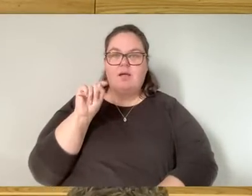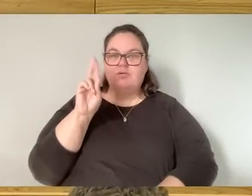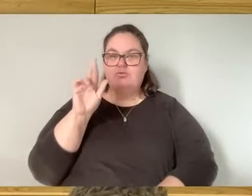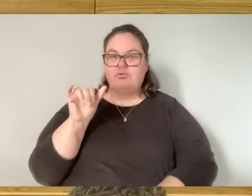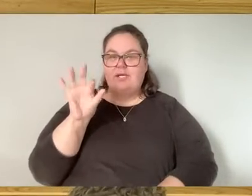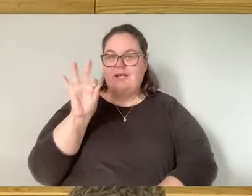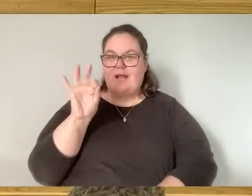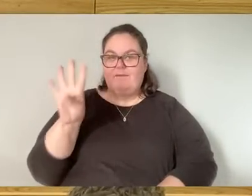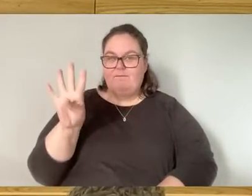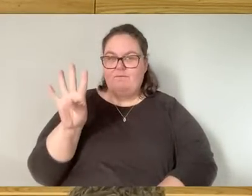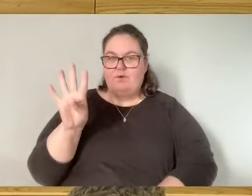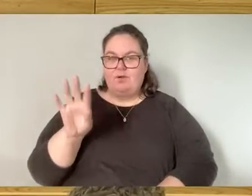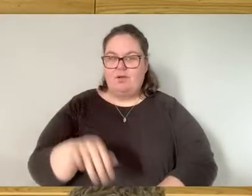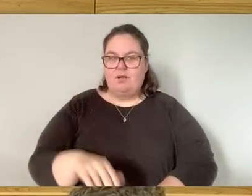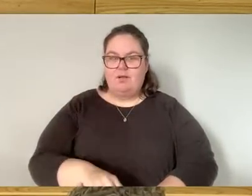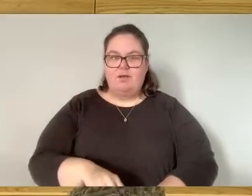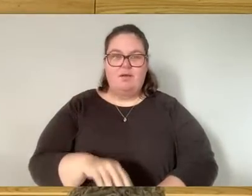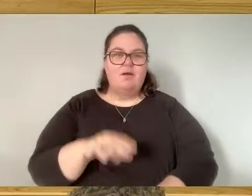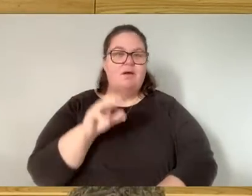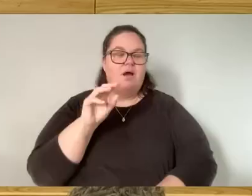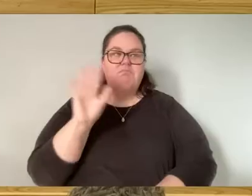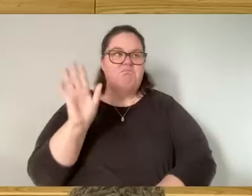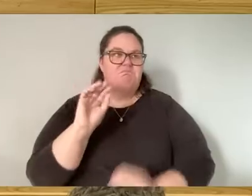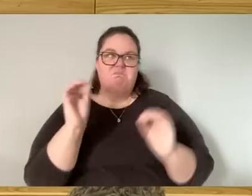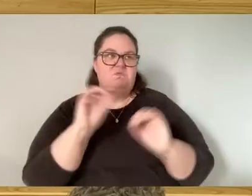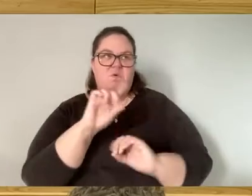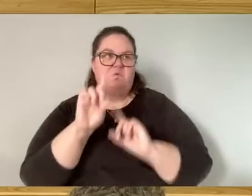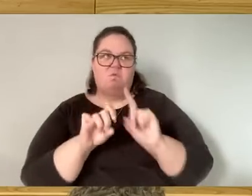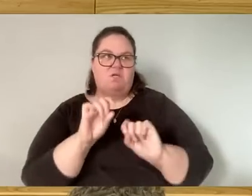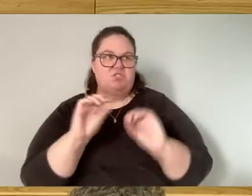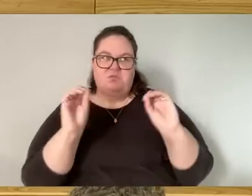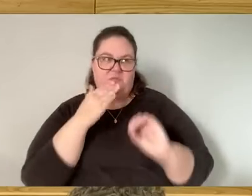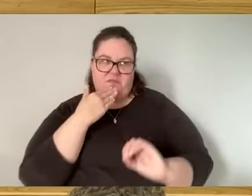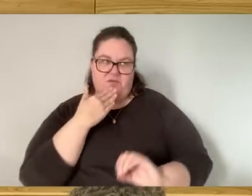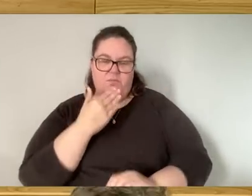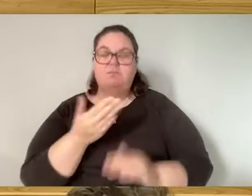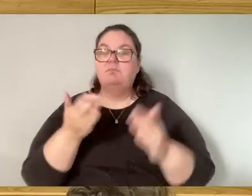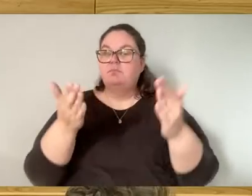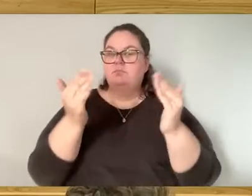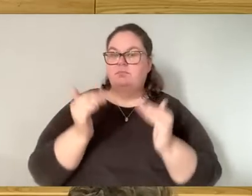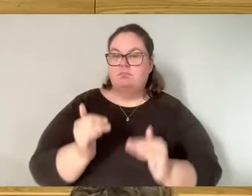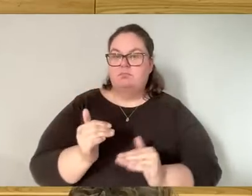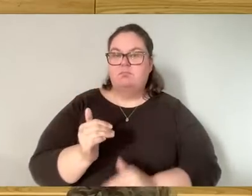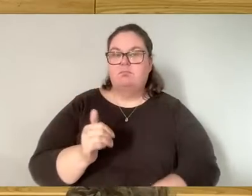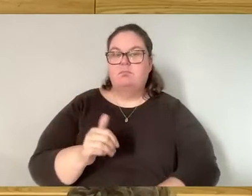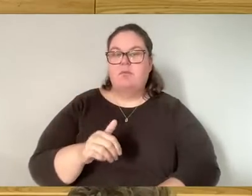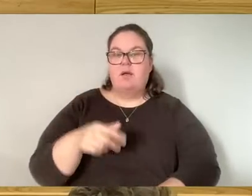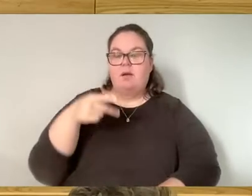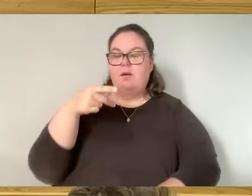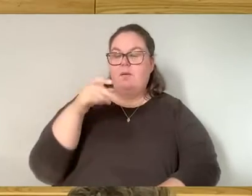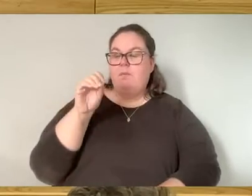I don't have any questions. Thank you. Okay, thank you. Barbara Simpson with Post Media.